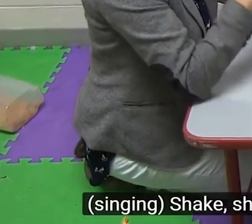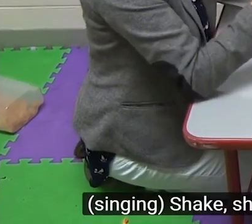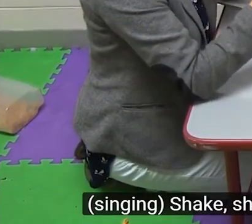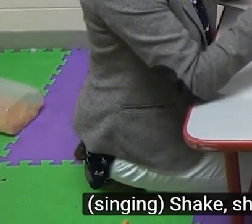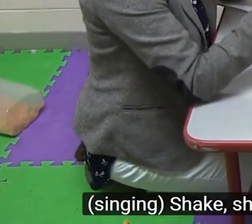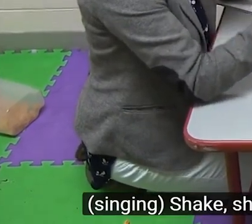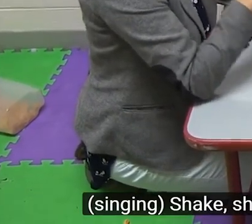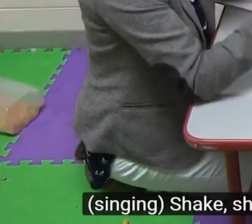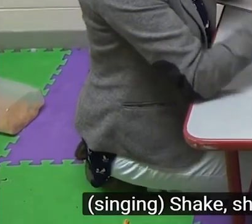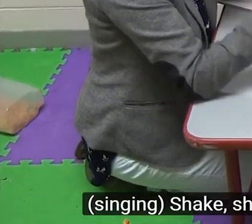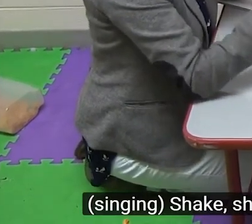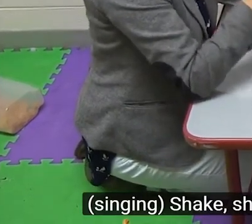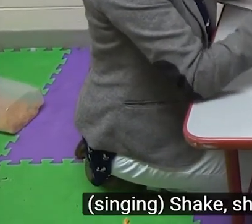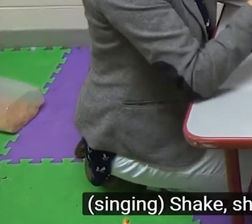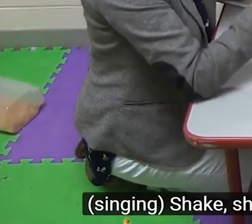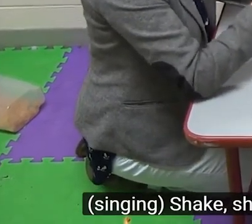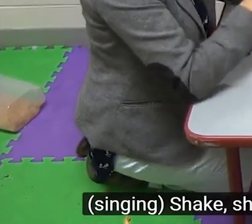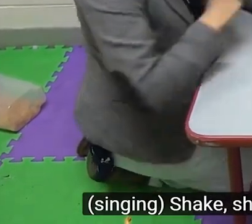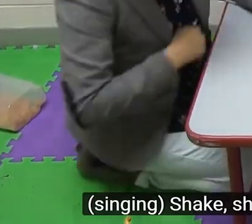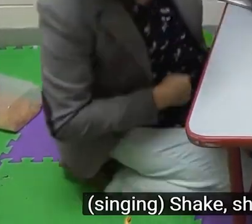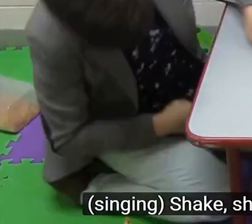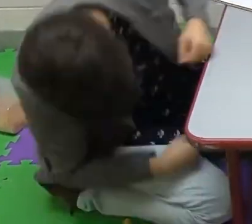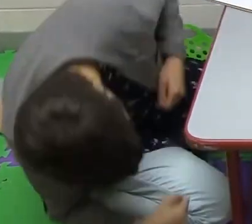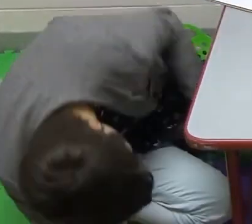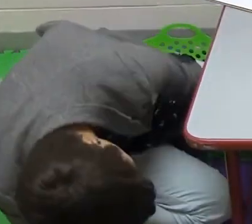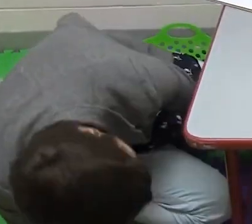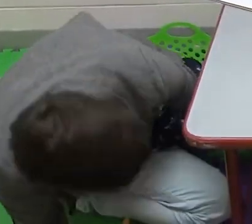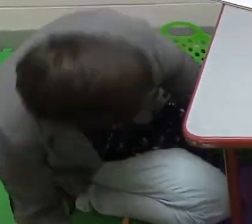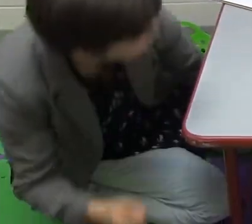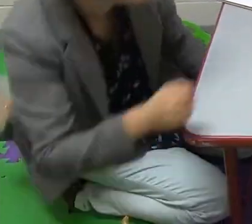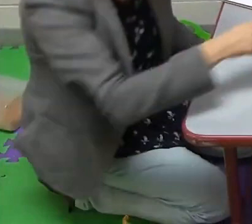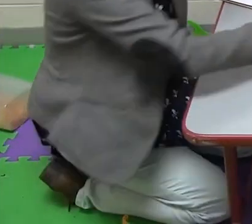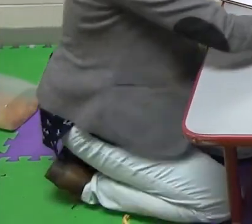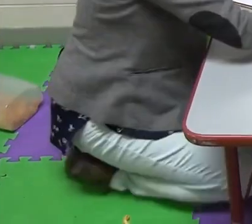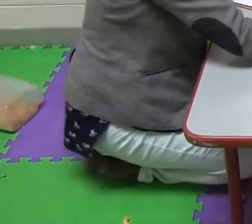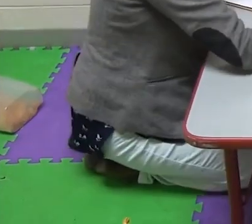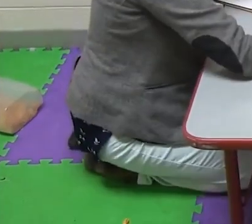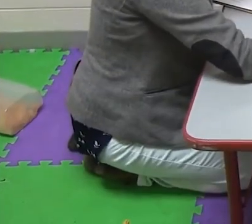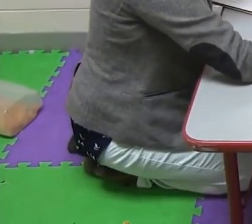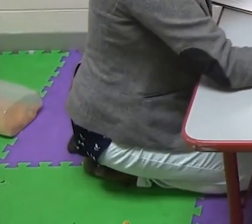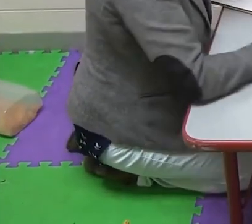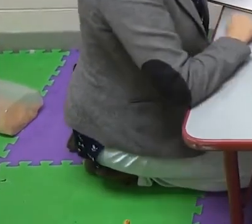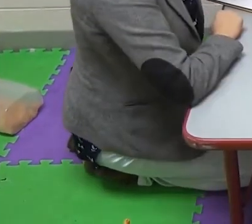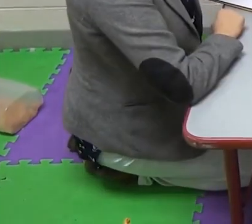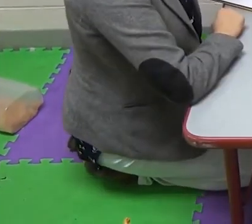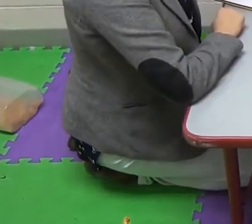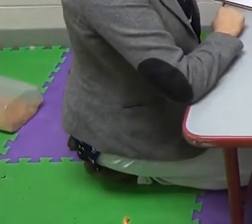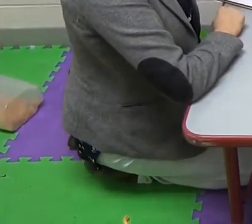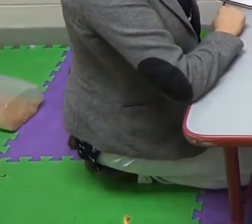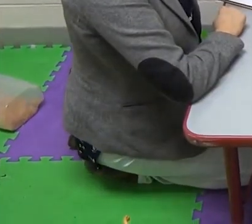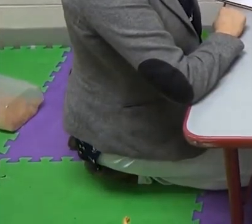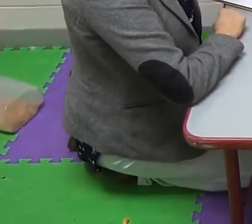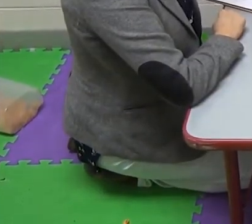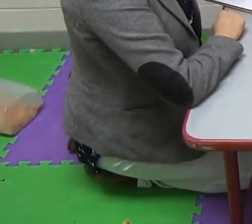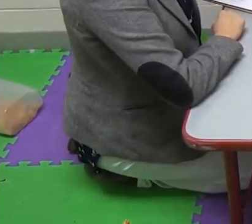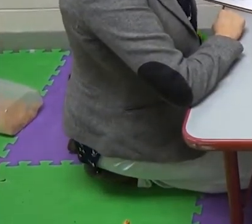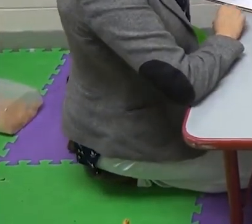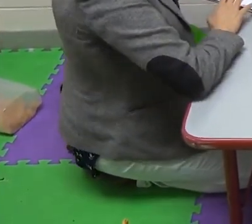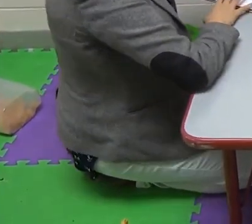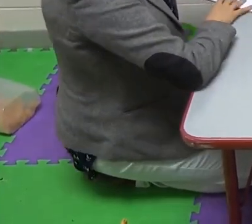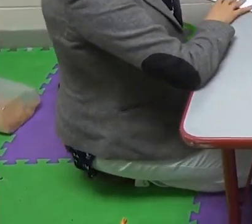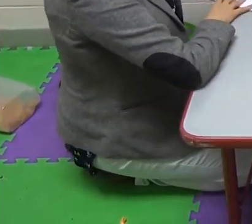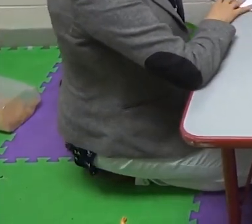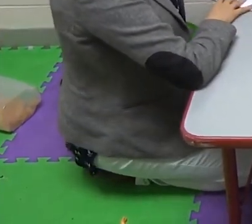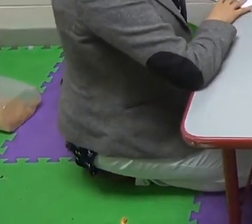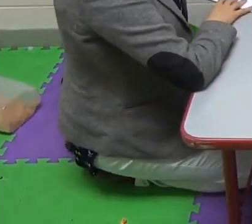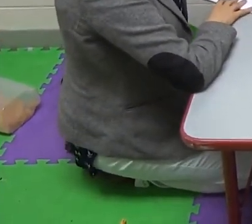Shake, shake, shake our bells. Shake, shake, shake our bells. Uh-oh. Choose one.